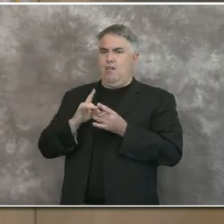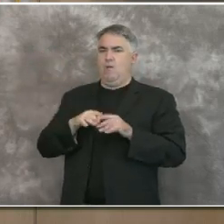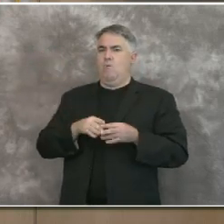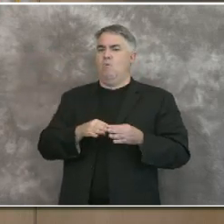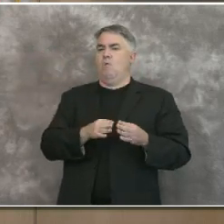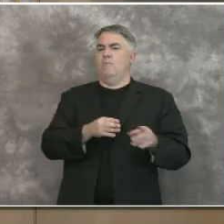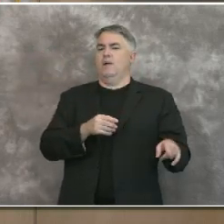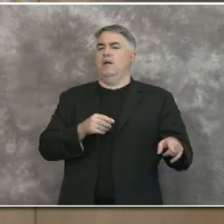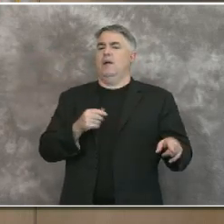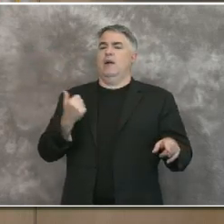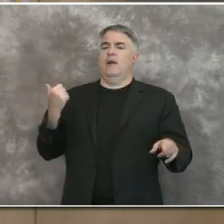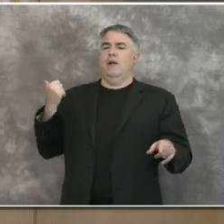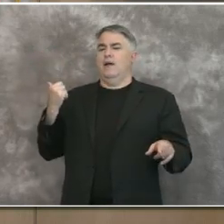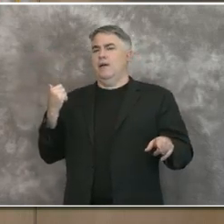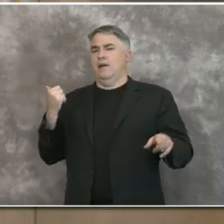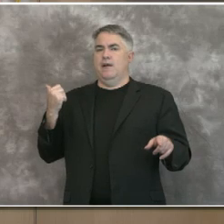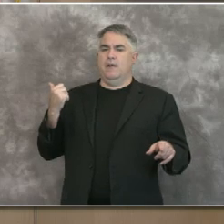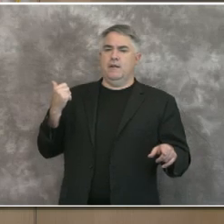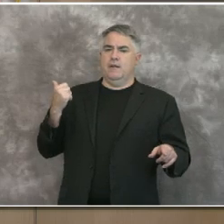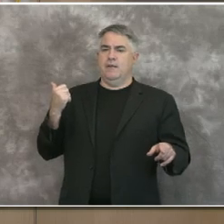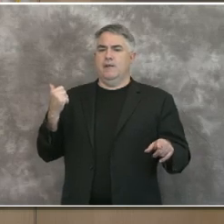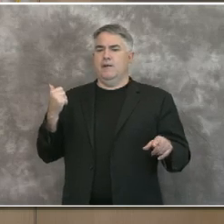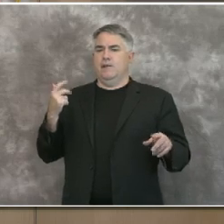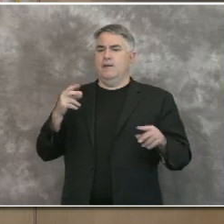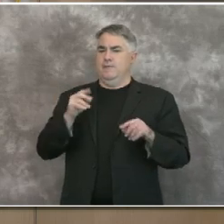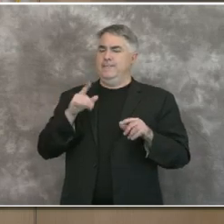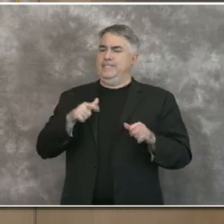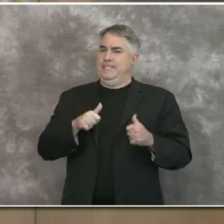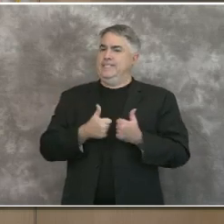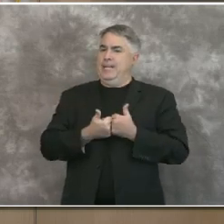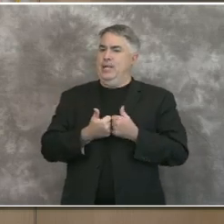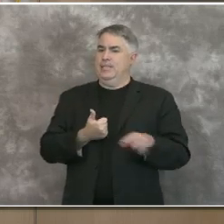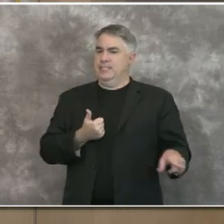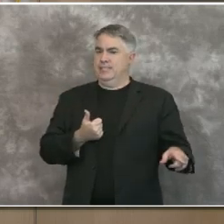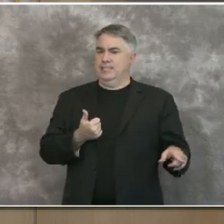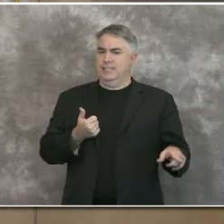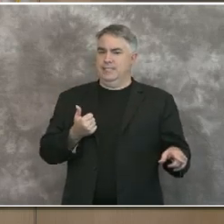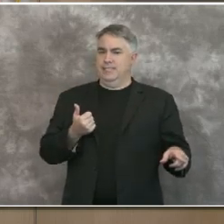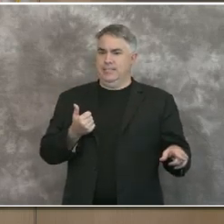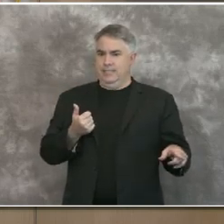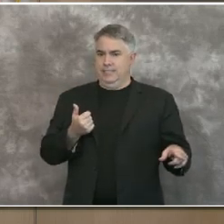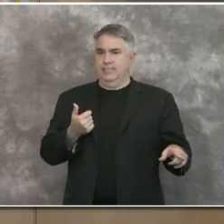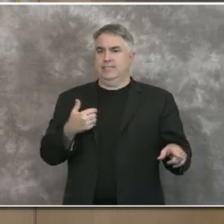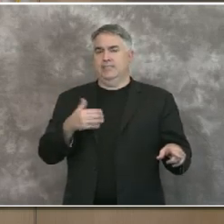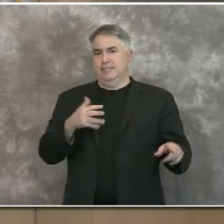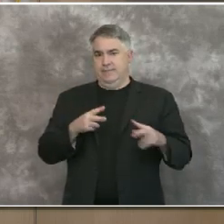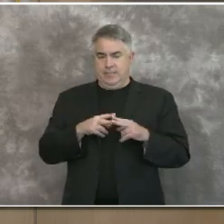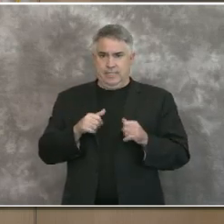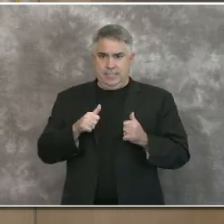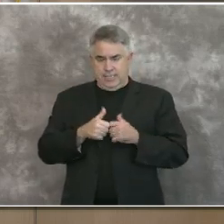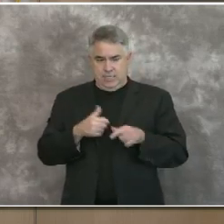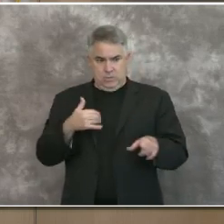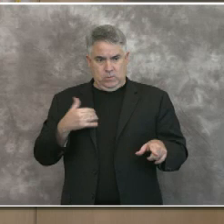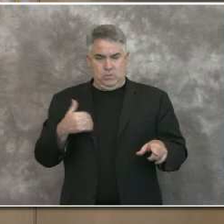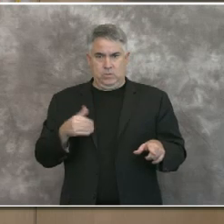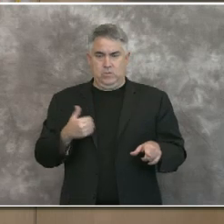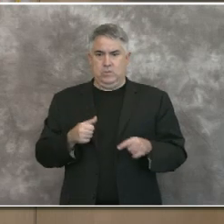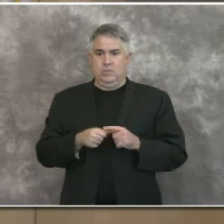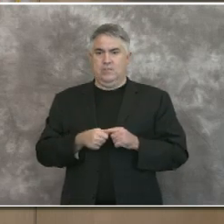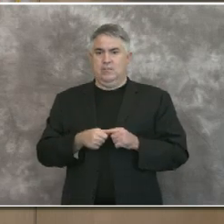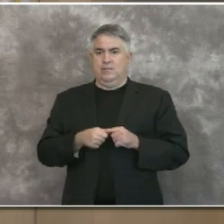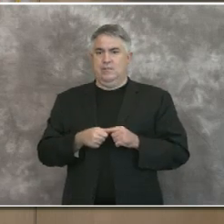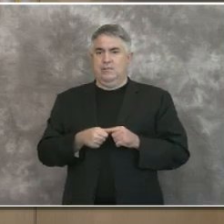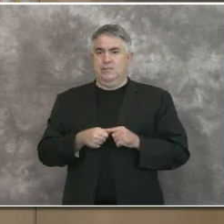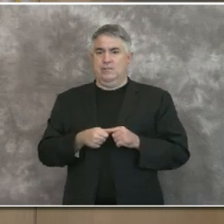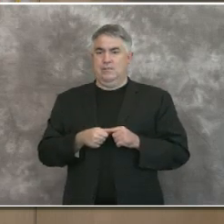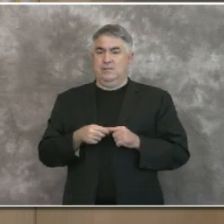as profoundly challenging and that he was deeply concerned about it. Many as 50% could possibly not